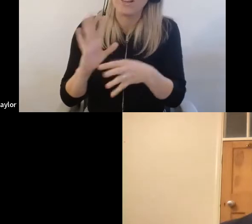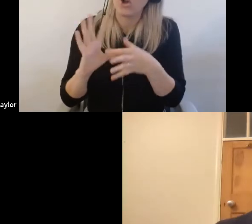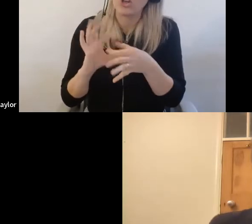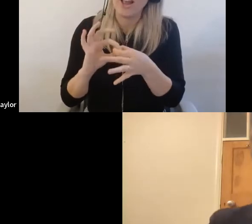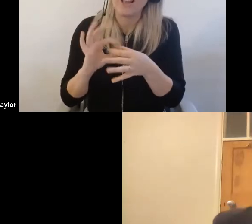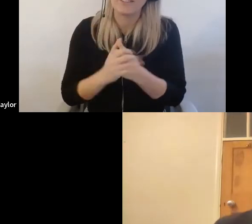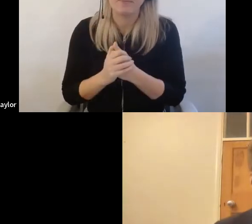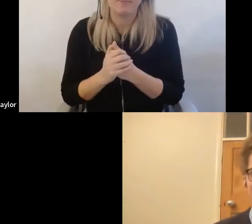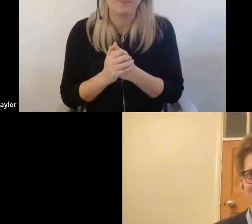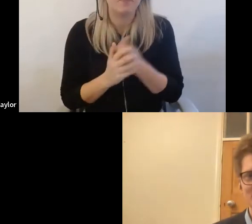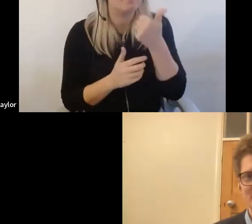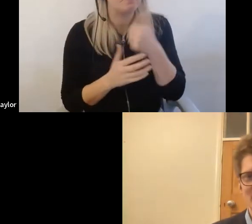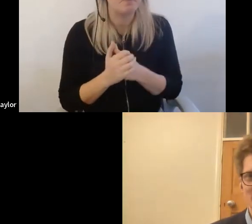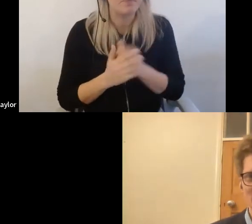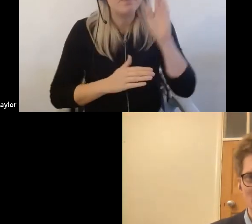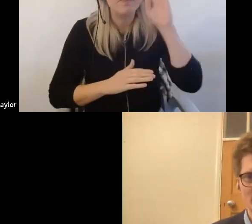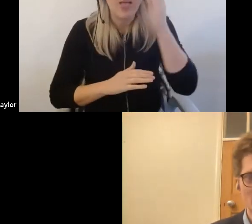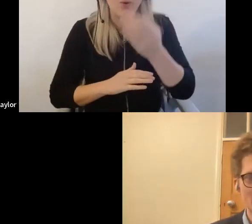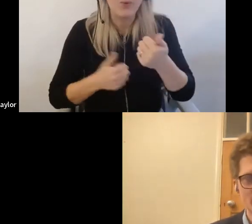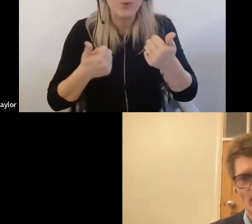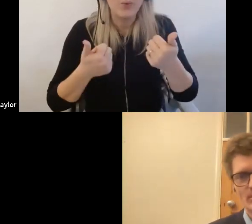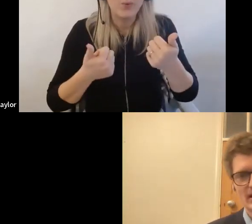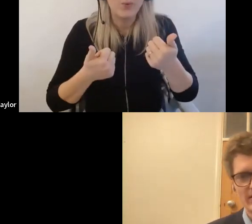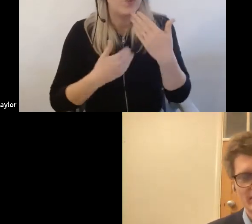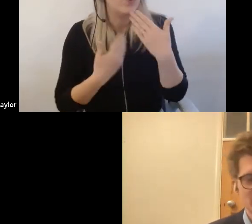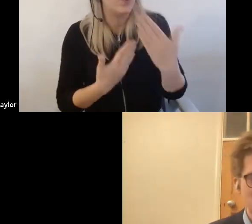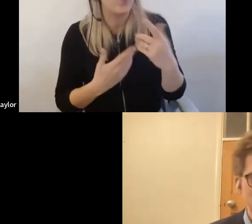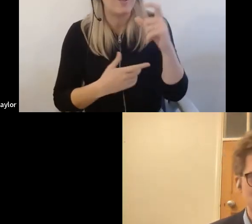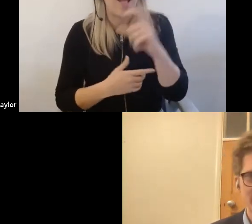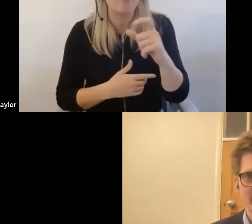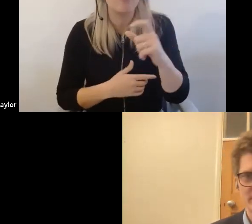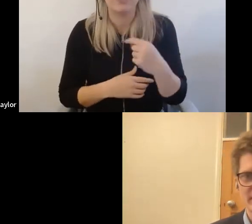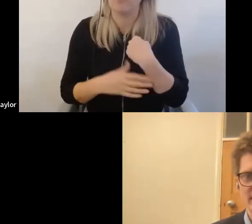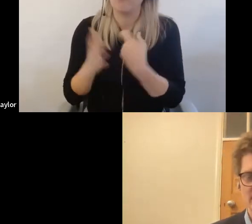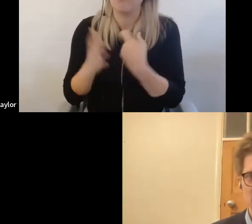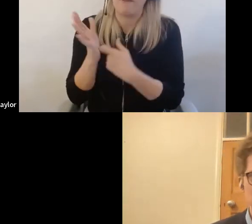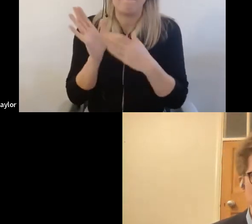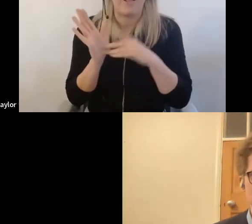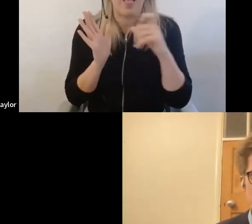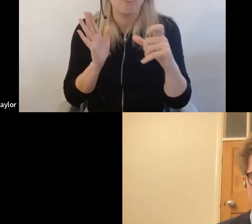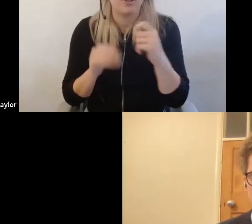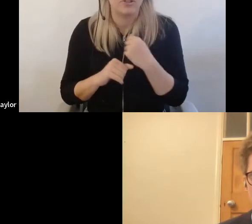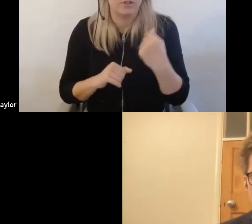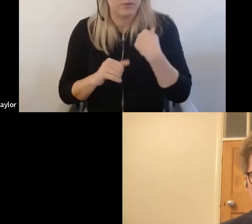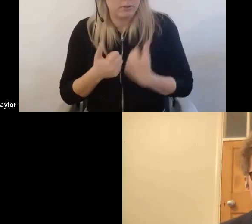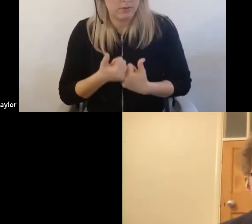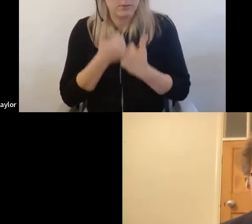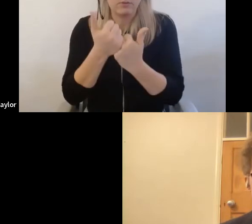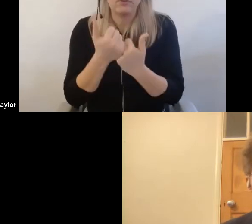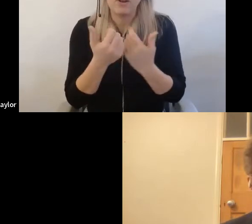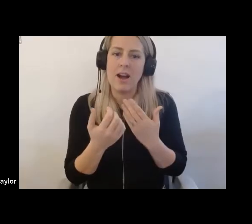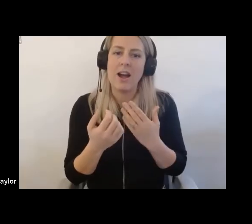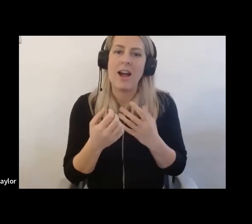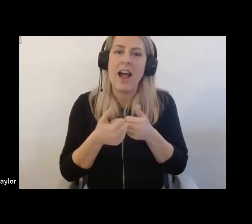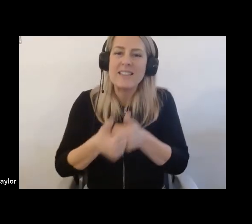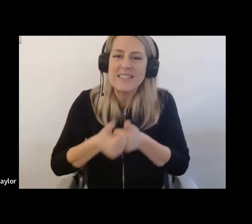Hello, everyone. Thank you, Catherine. I'm Robert McLaren, and I head up the Assistive and Accessible